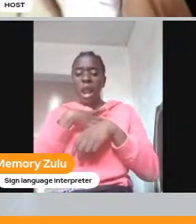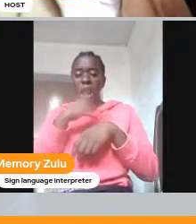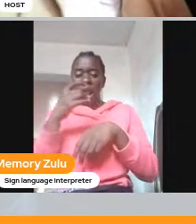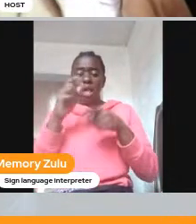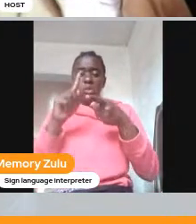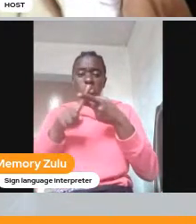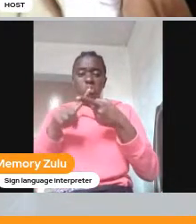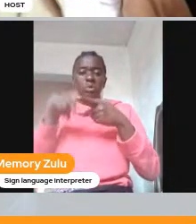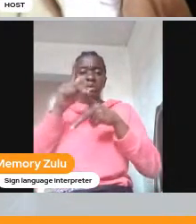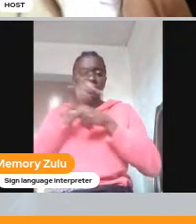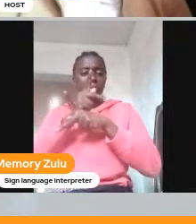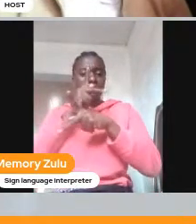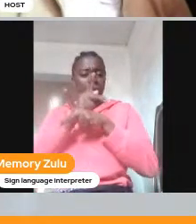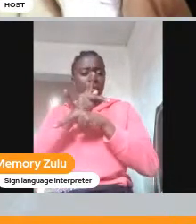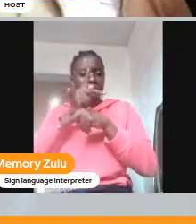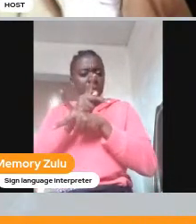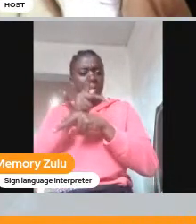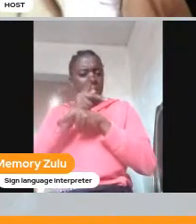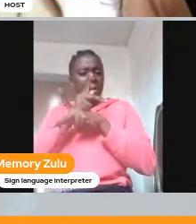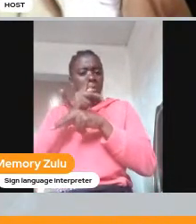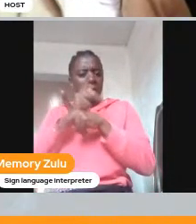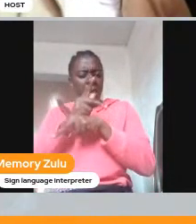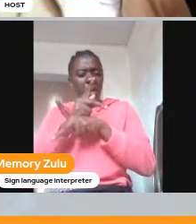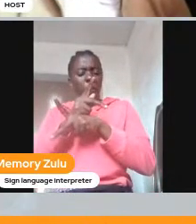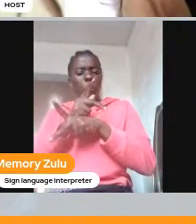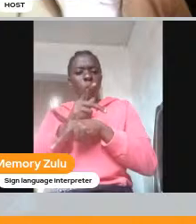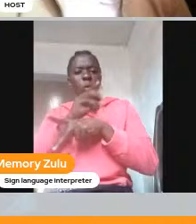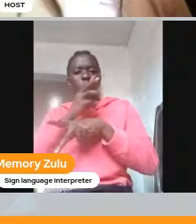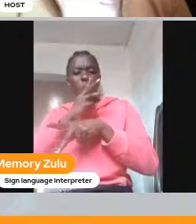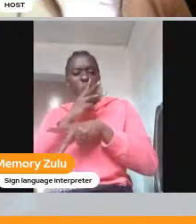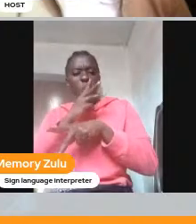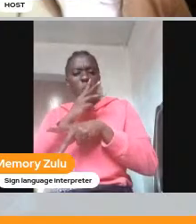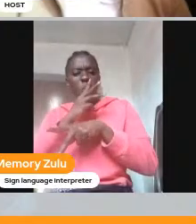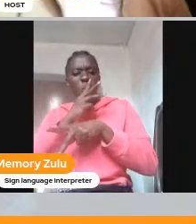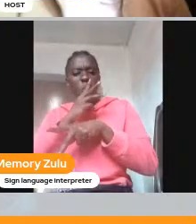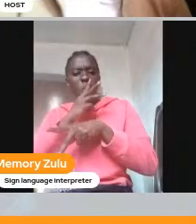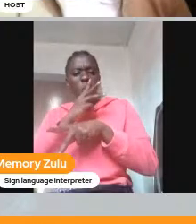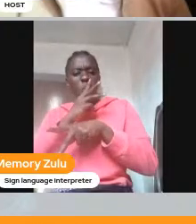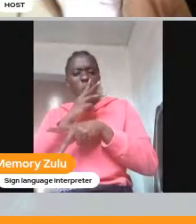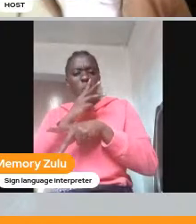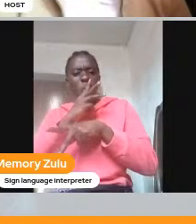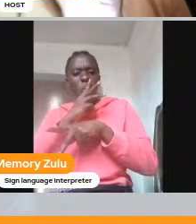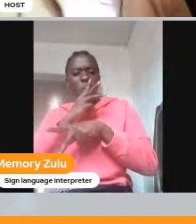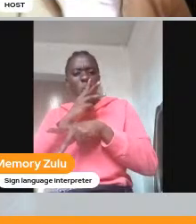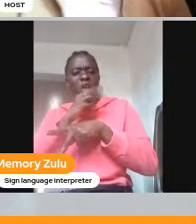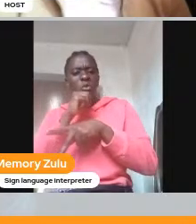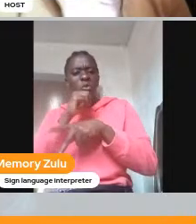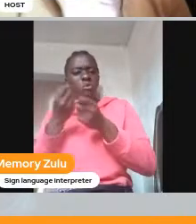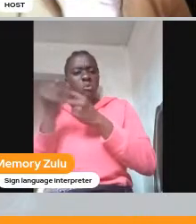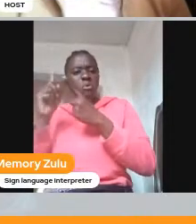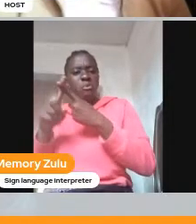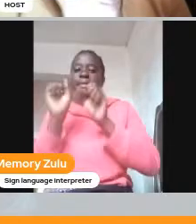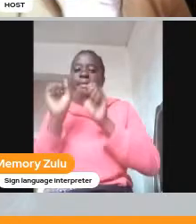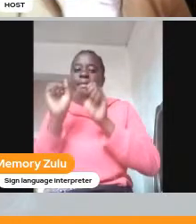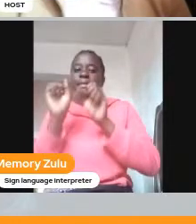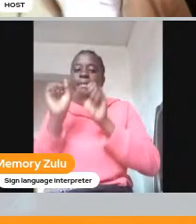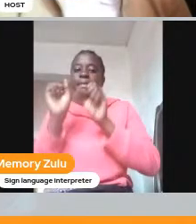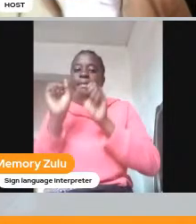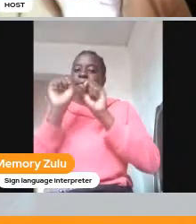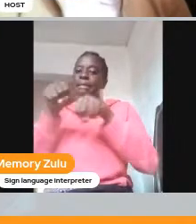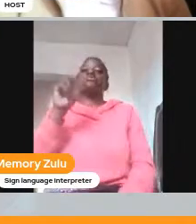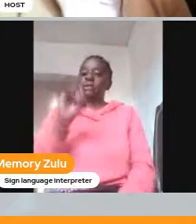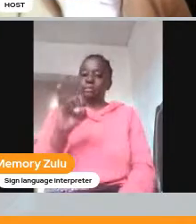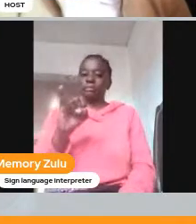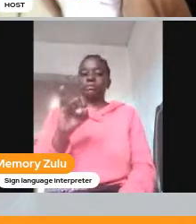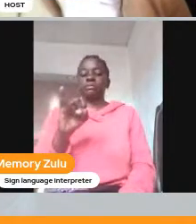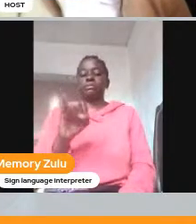And also, the other thing is not taking a lot of water, because when you take a lot of water, that's when urine will